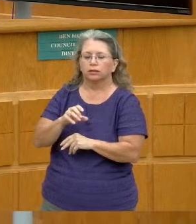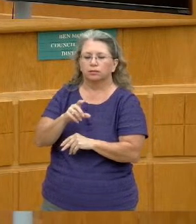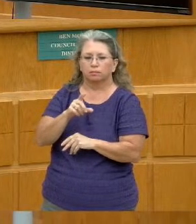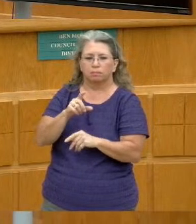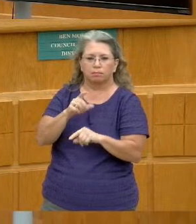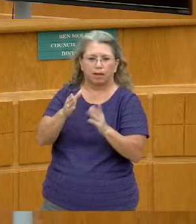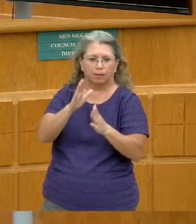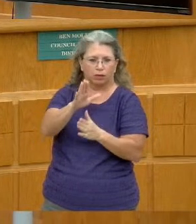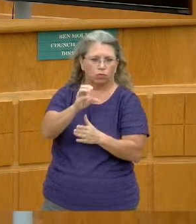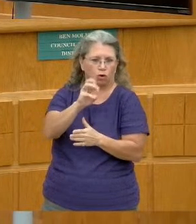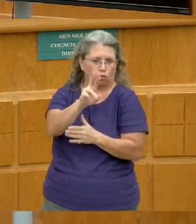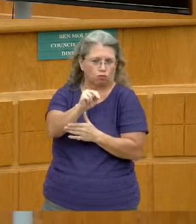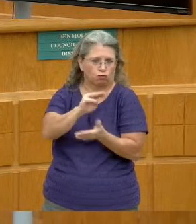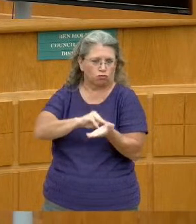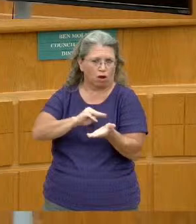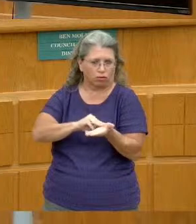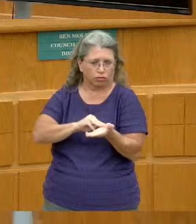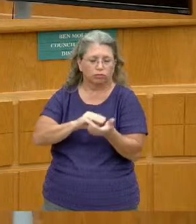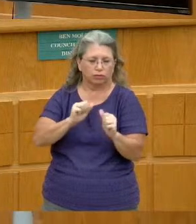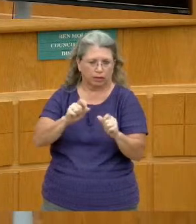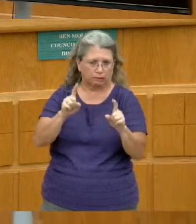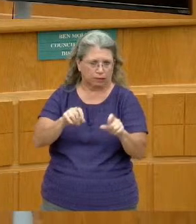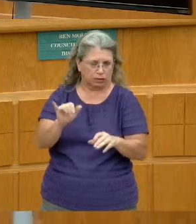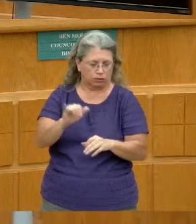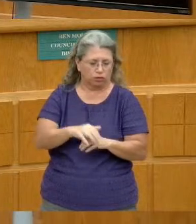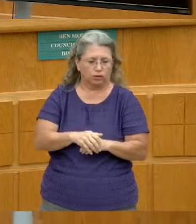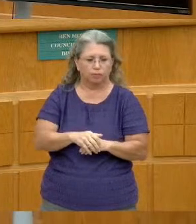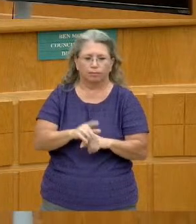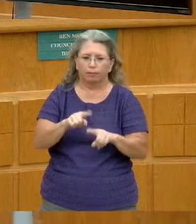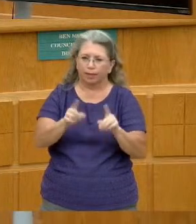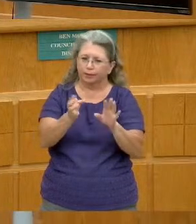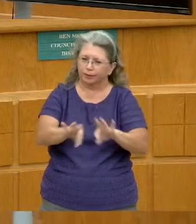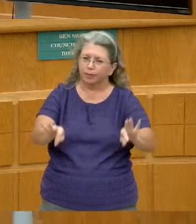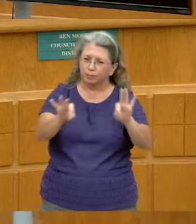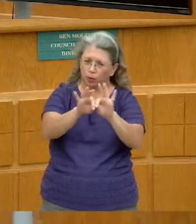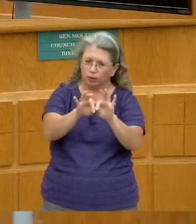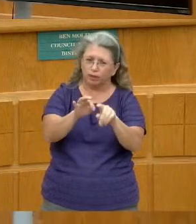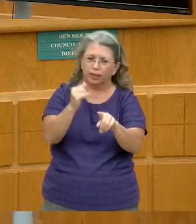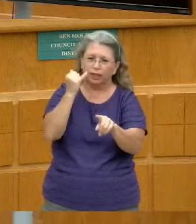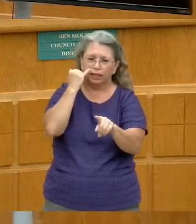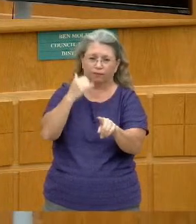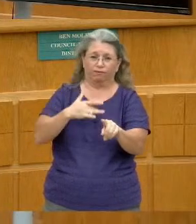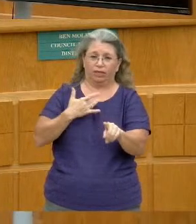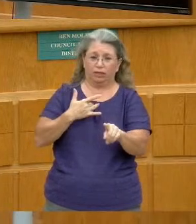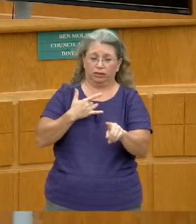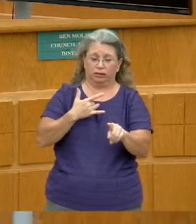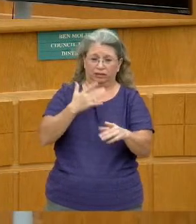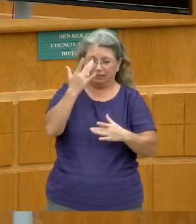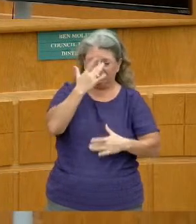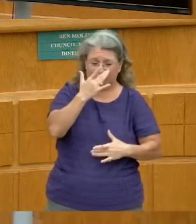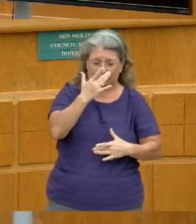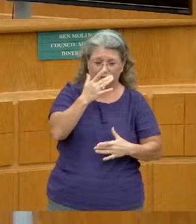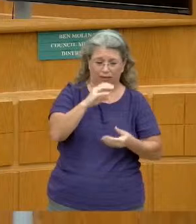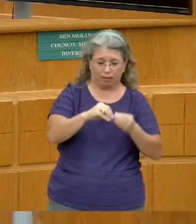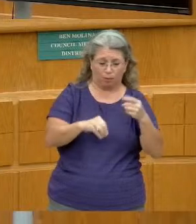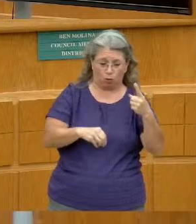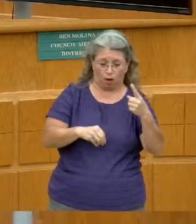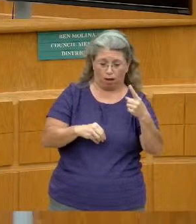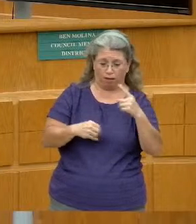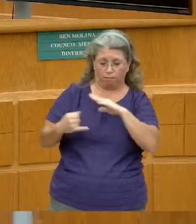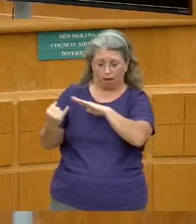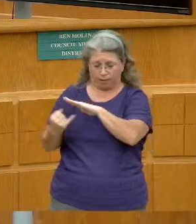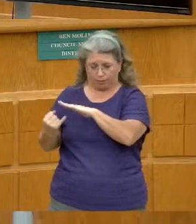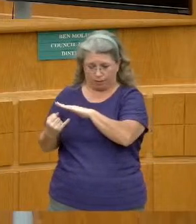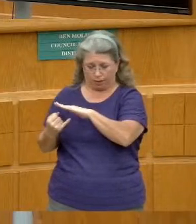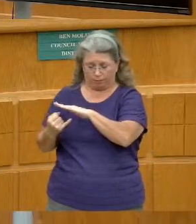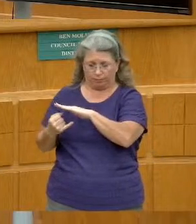testing as well. So the key thing is, if you feel sick, is isolate, number 1. Number 2, call one of these